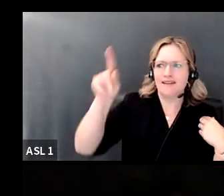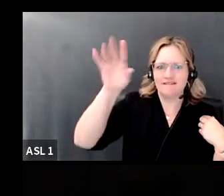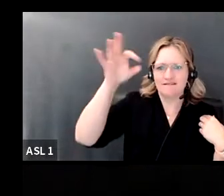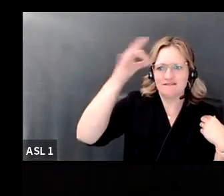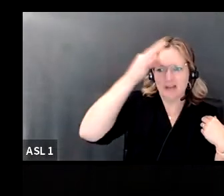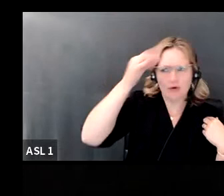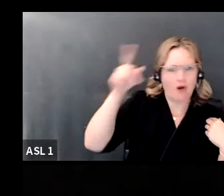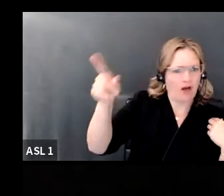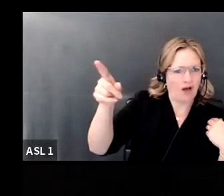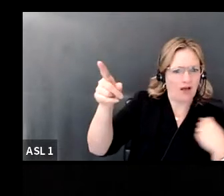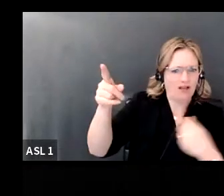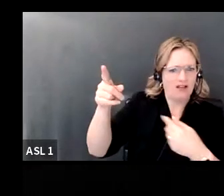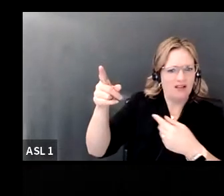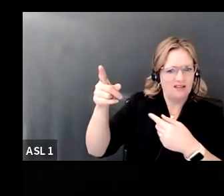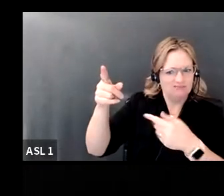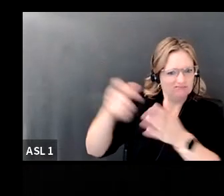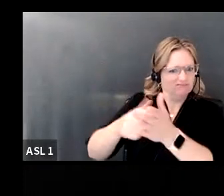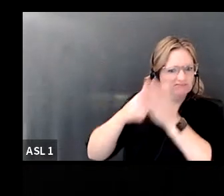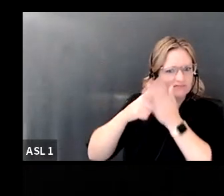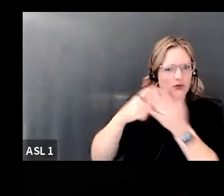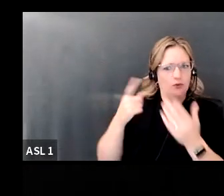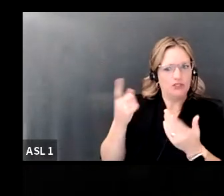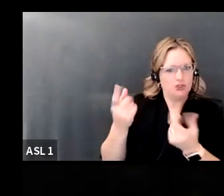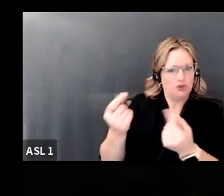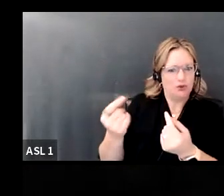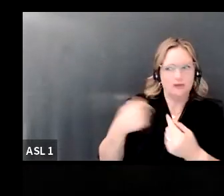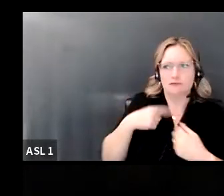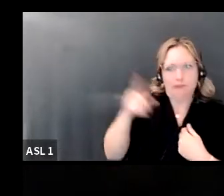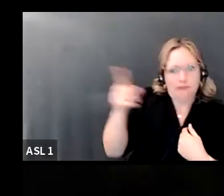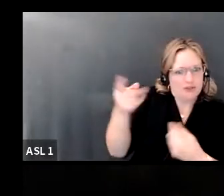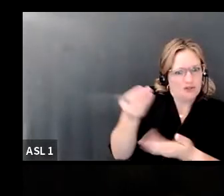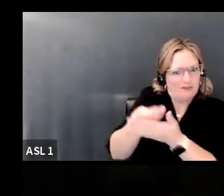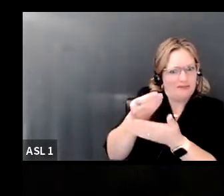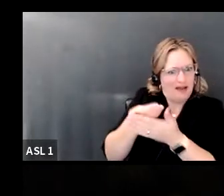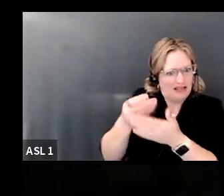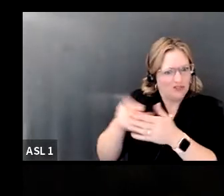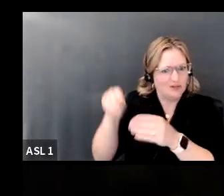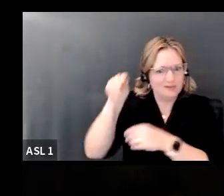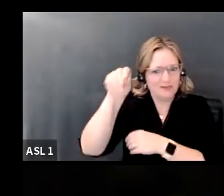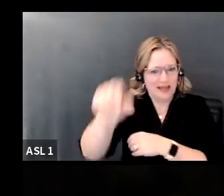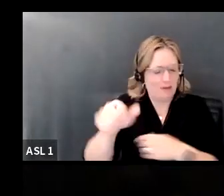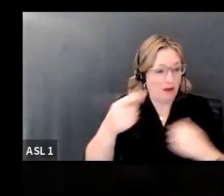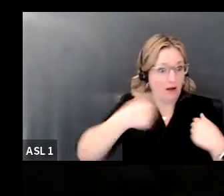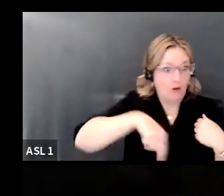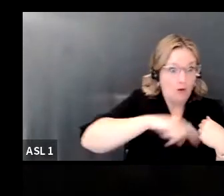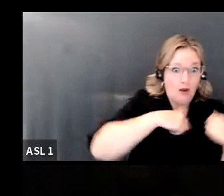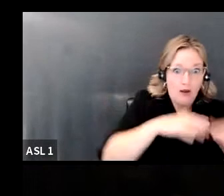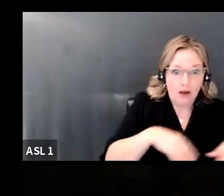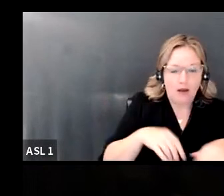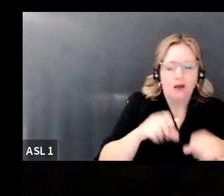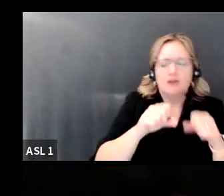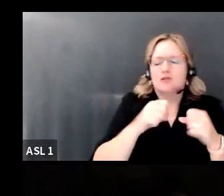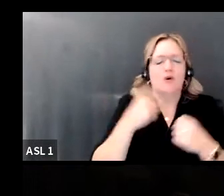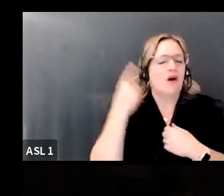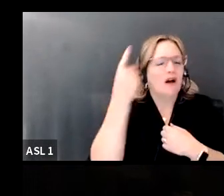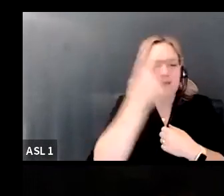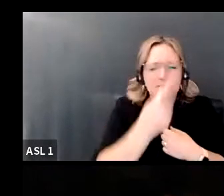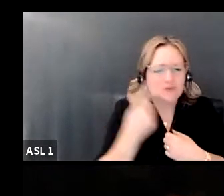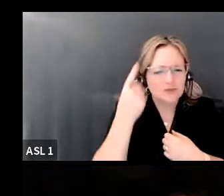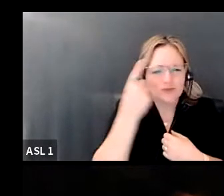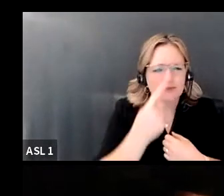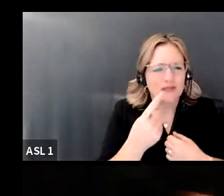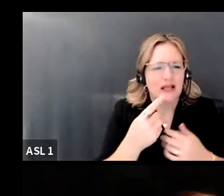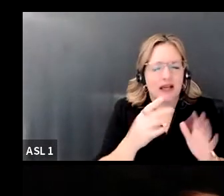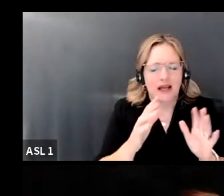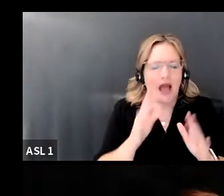imperatives um you know we have this problem obviously at the municipality around grants in lieu of taxes so i'm just curious and i know we